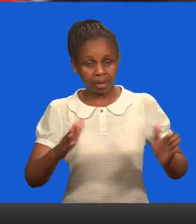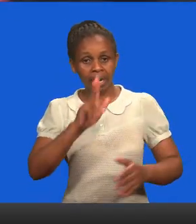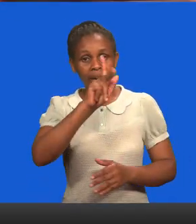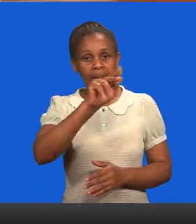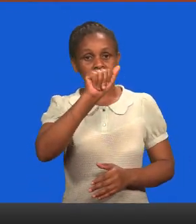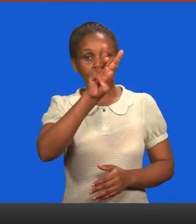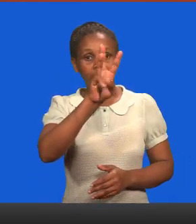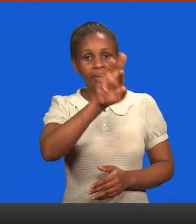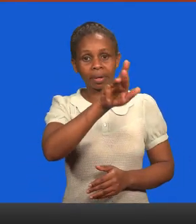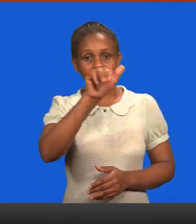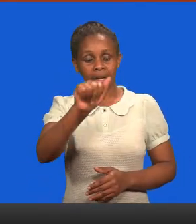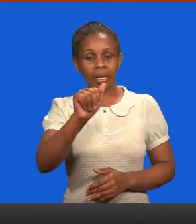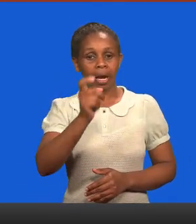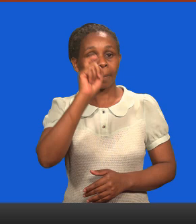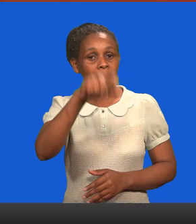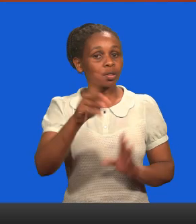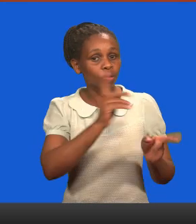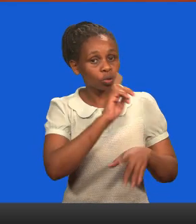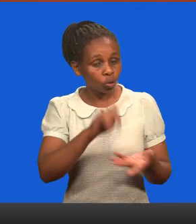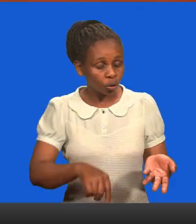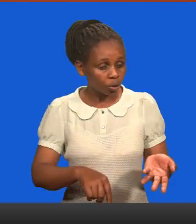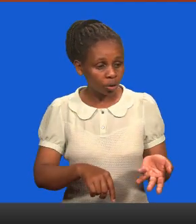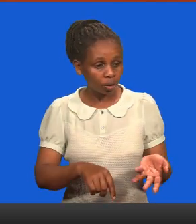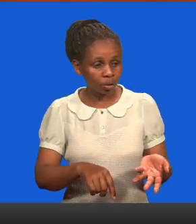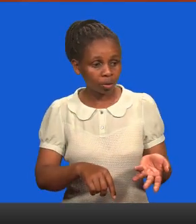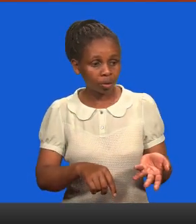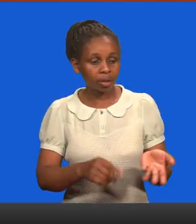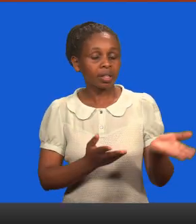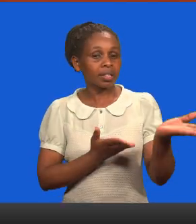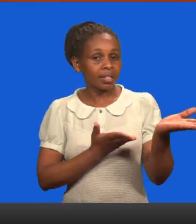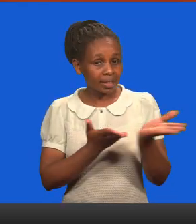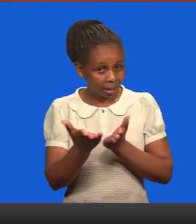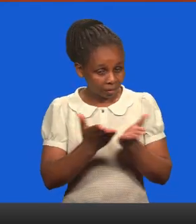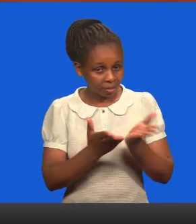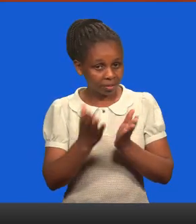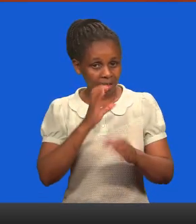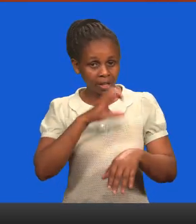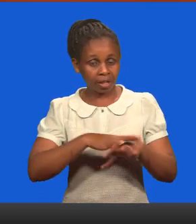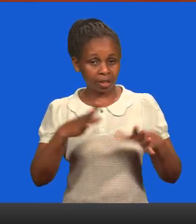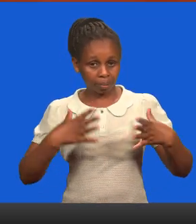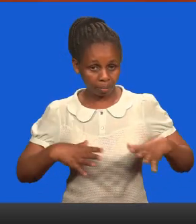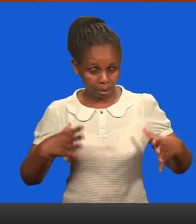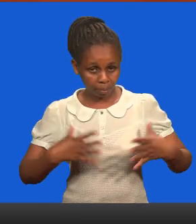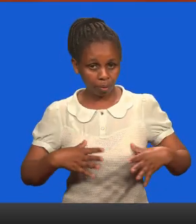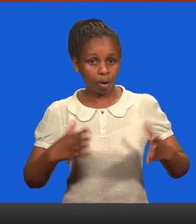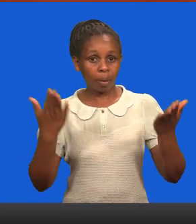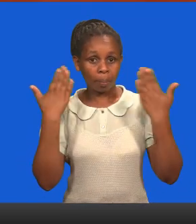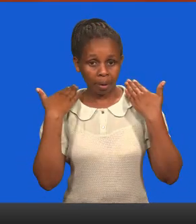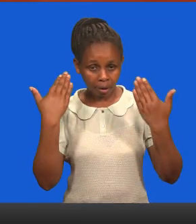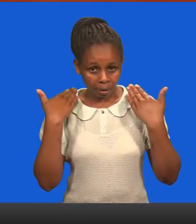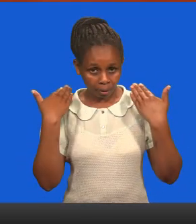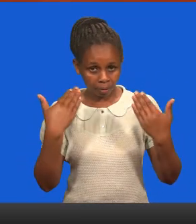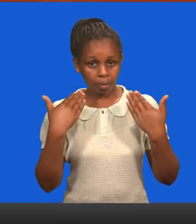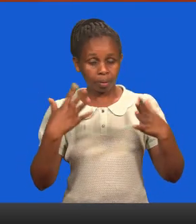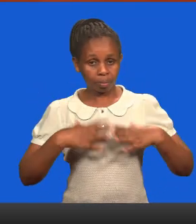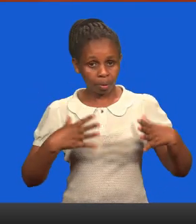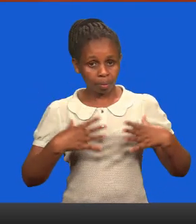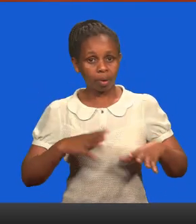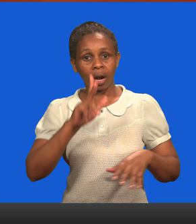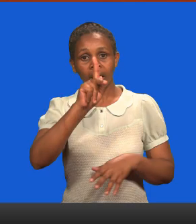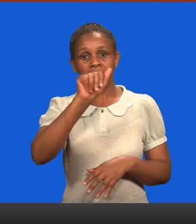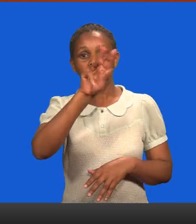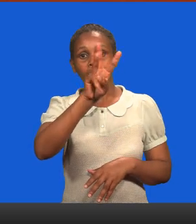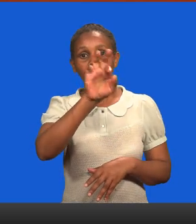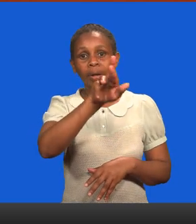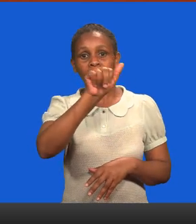this county to get extension services, Kawira Mwangasa must. For public service to get working and people of